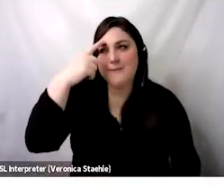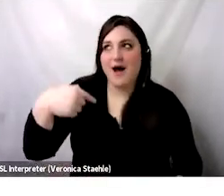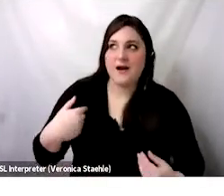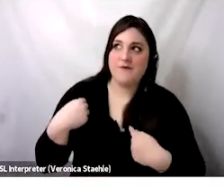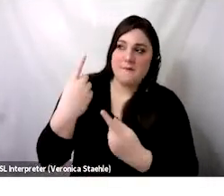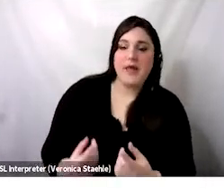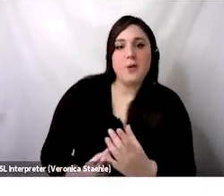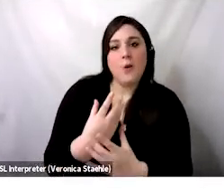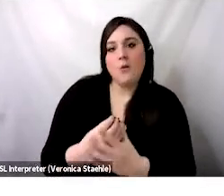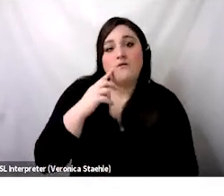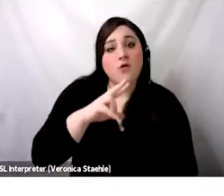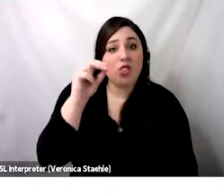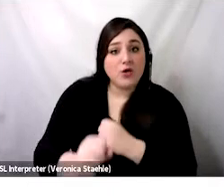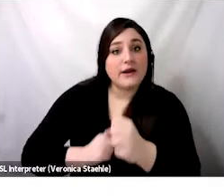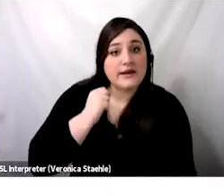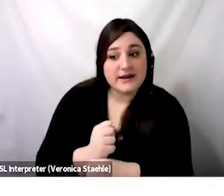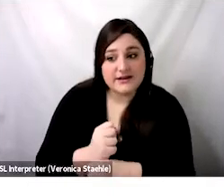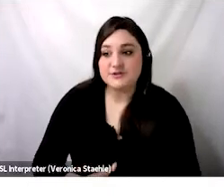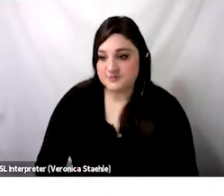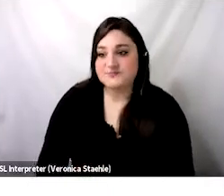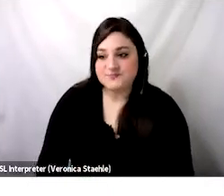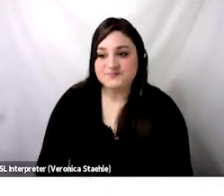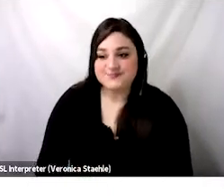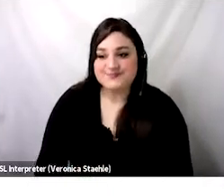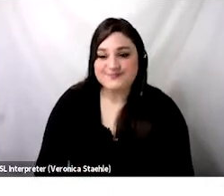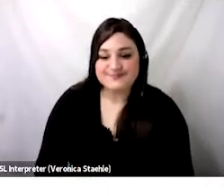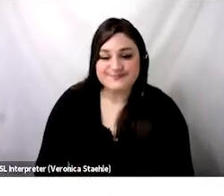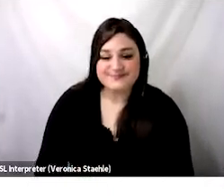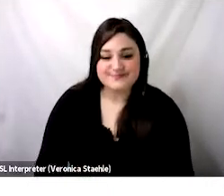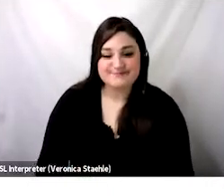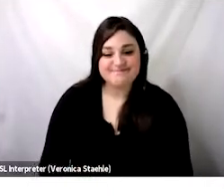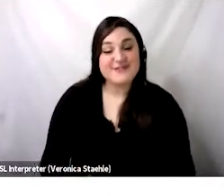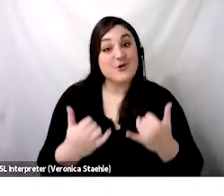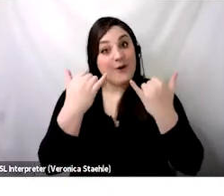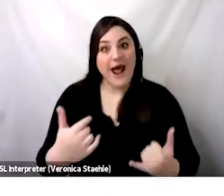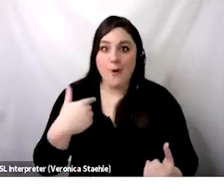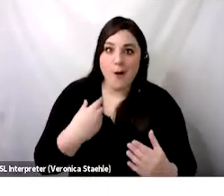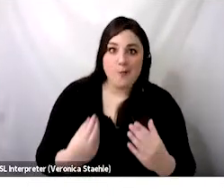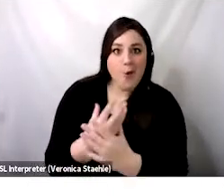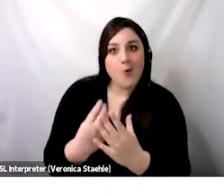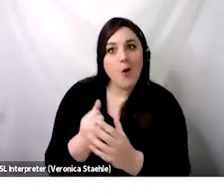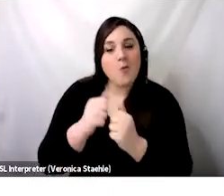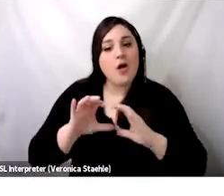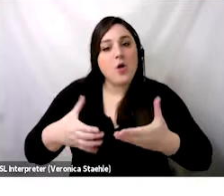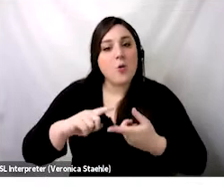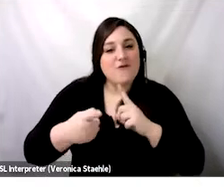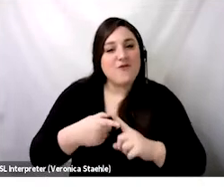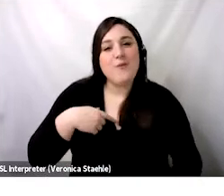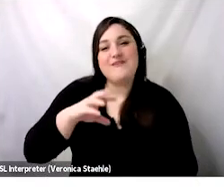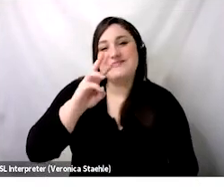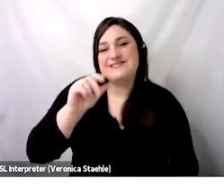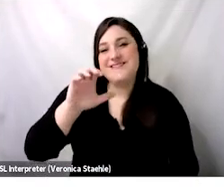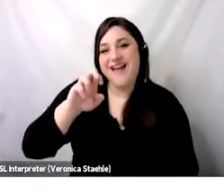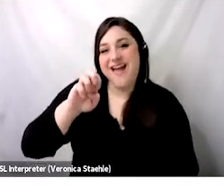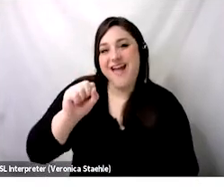30 something years. I'm growing now with a group of my friends. We have a farm, a 6-acre farm called Regenerative